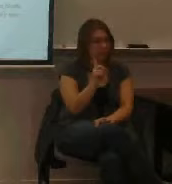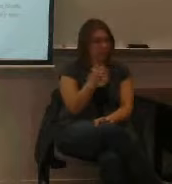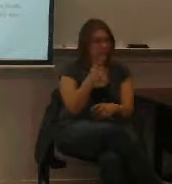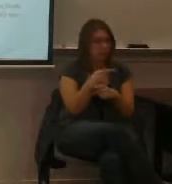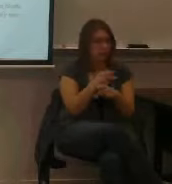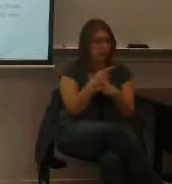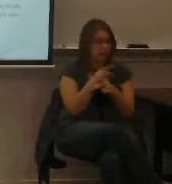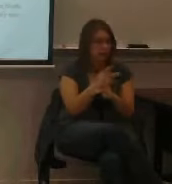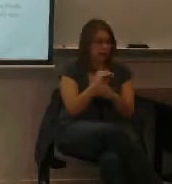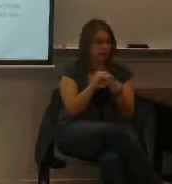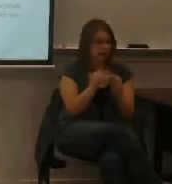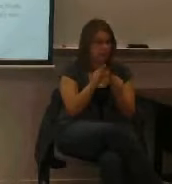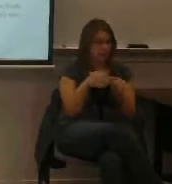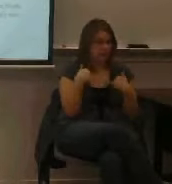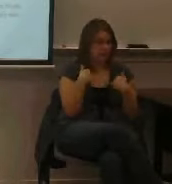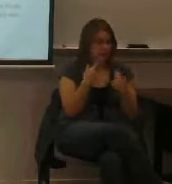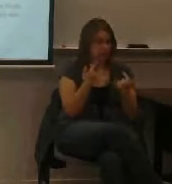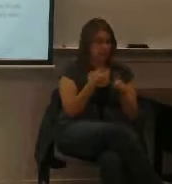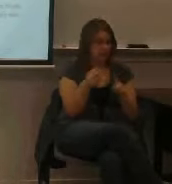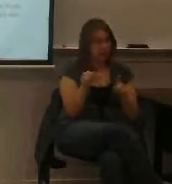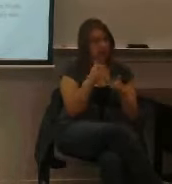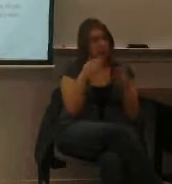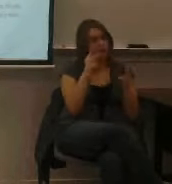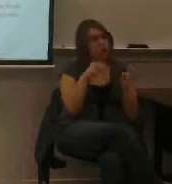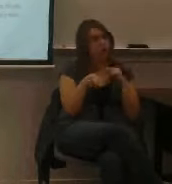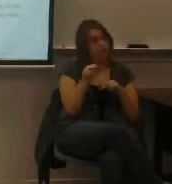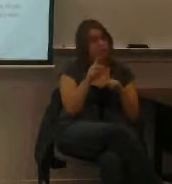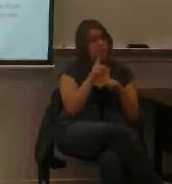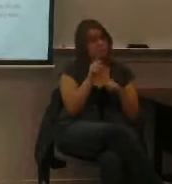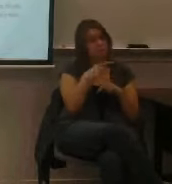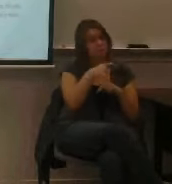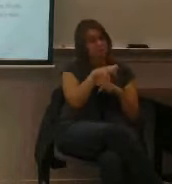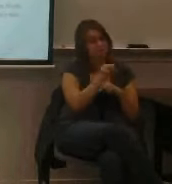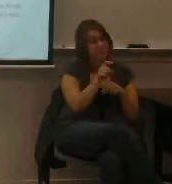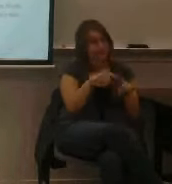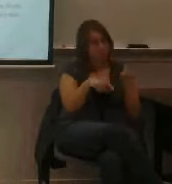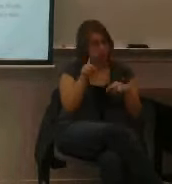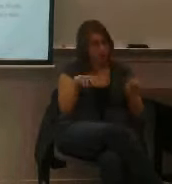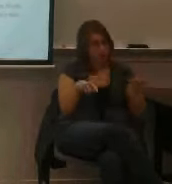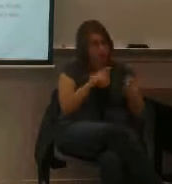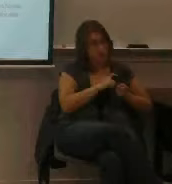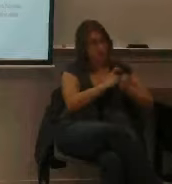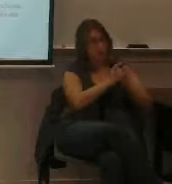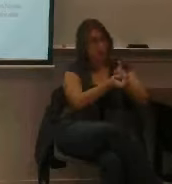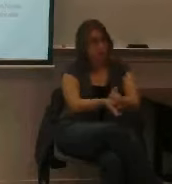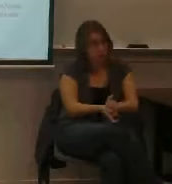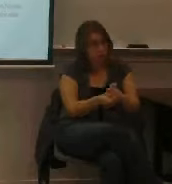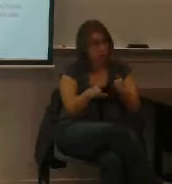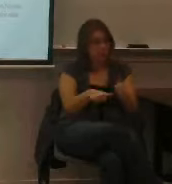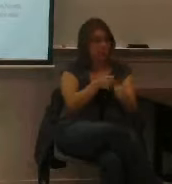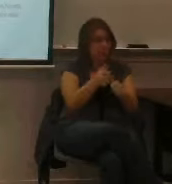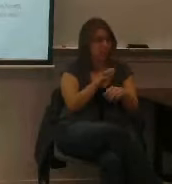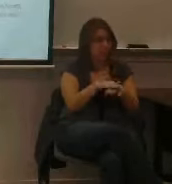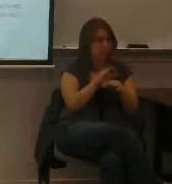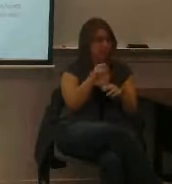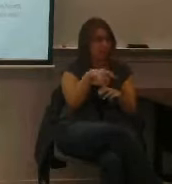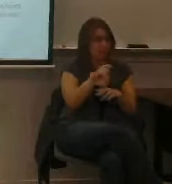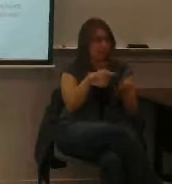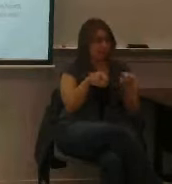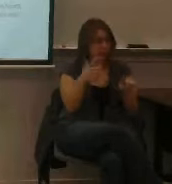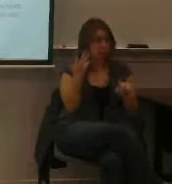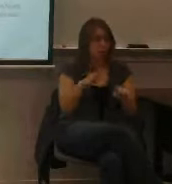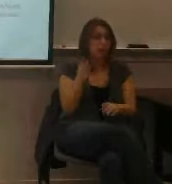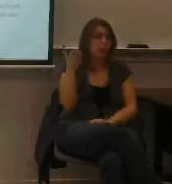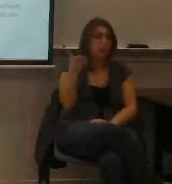species. So another way of looking at it is that species diversity evolves based on the species diversity that's already